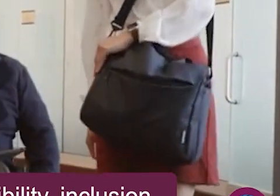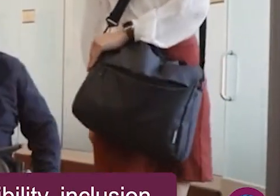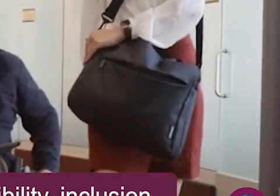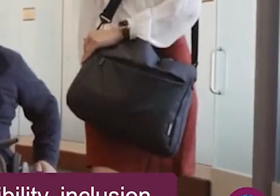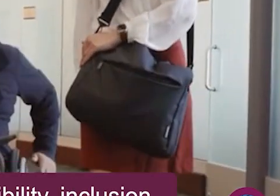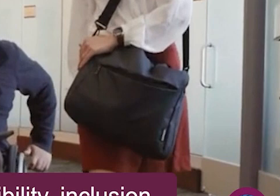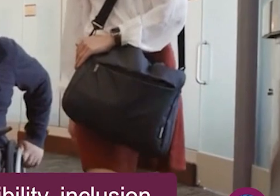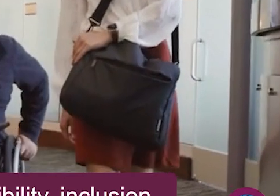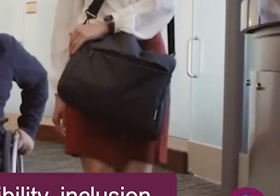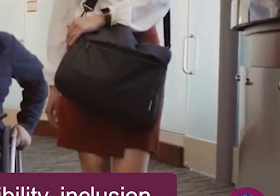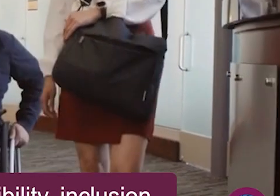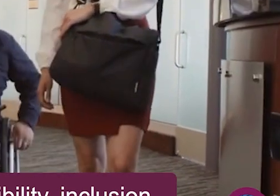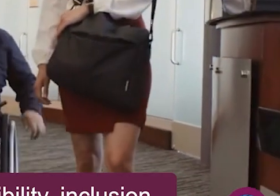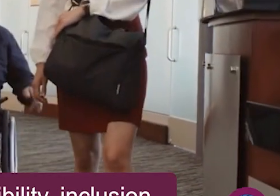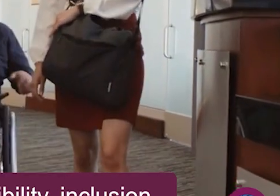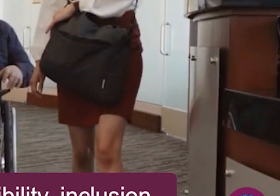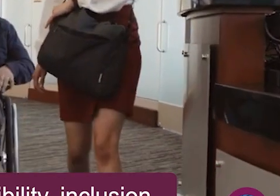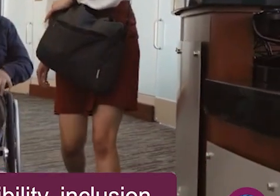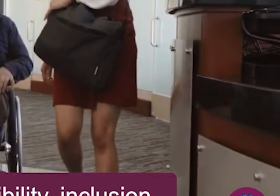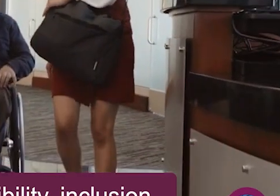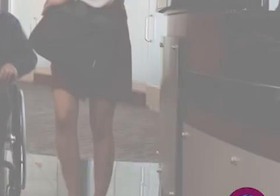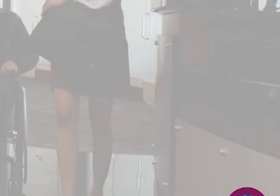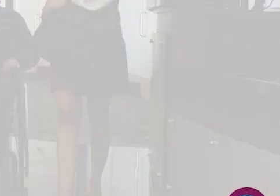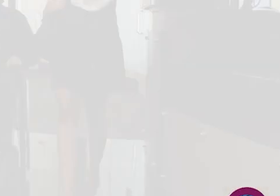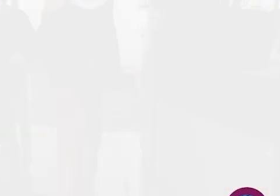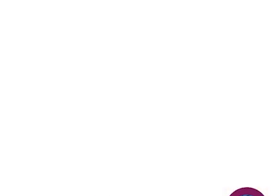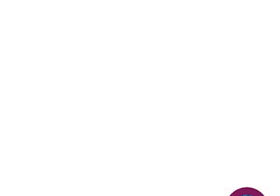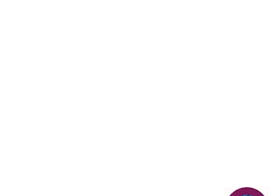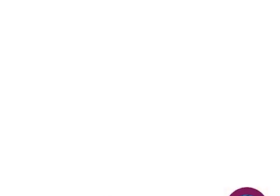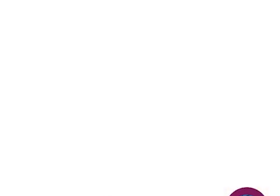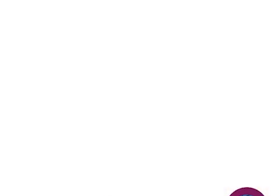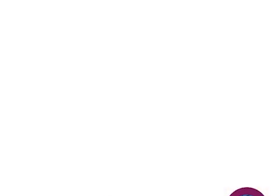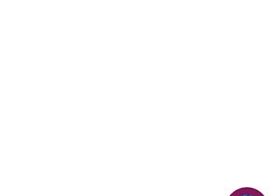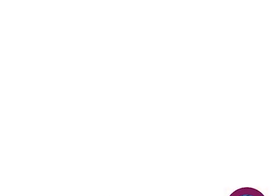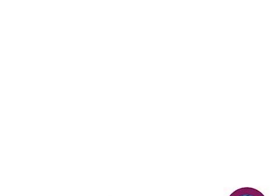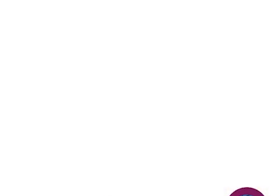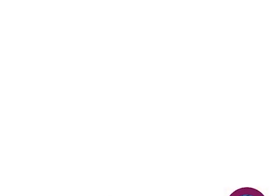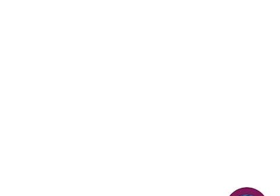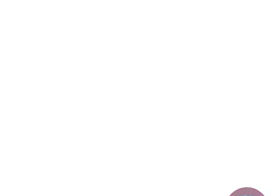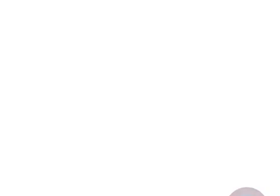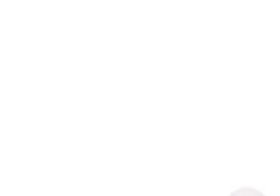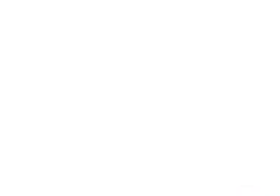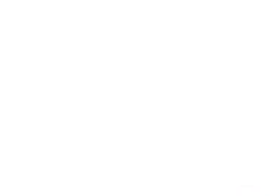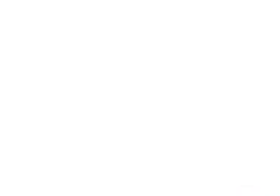for equity, accessibility, inclusion, rights, and justice for all. Your support will help us do